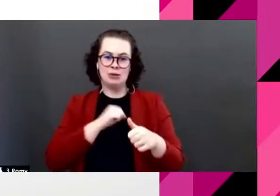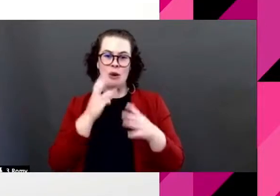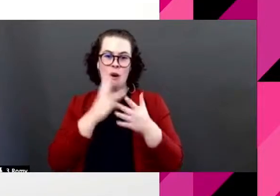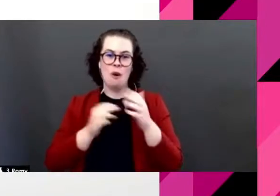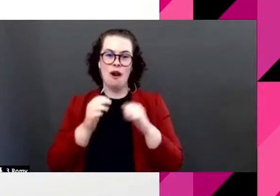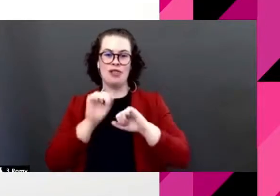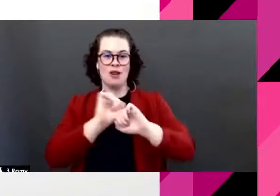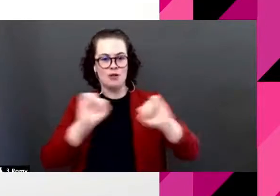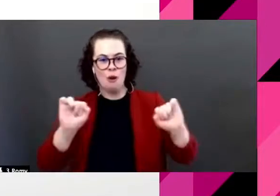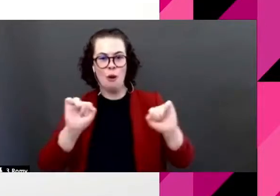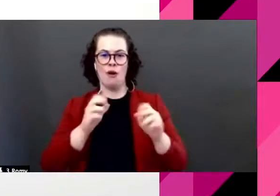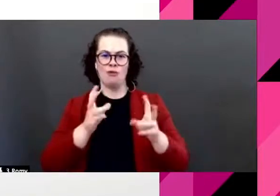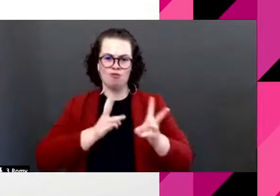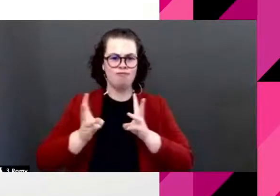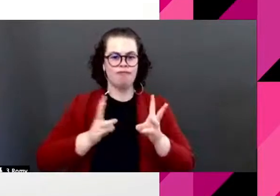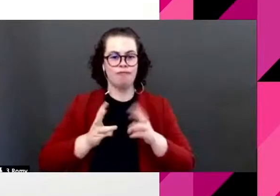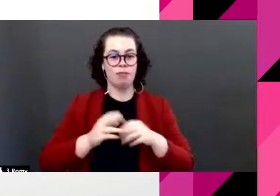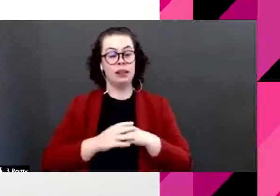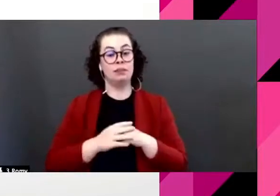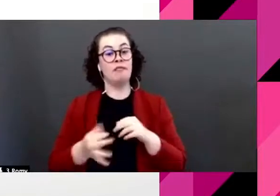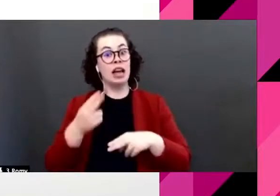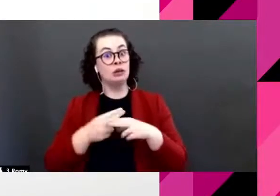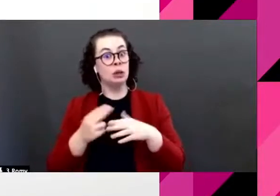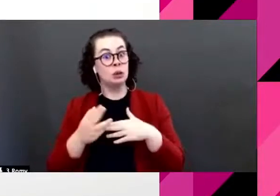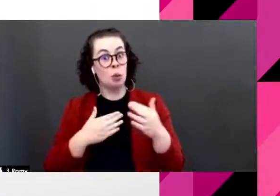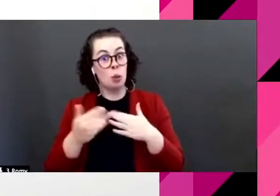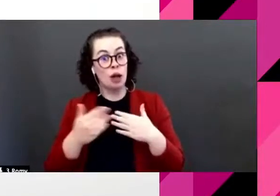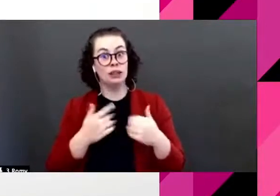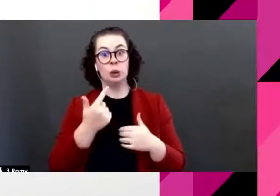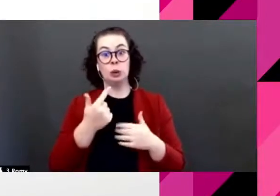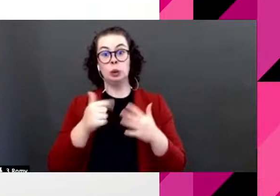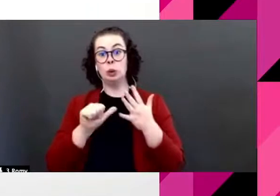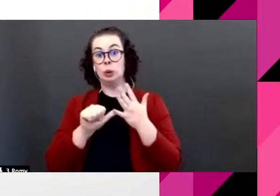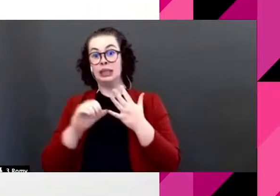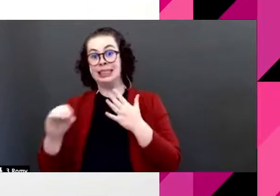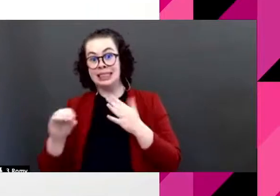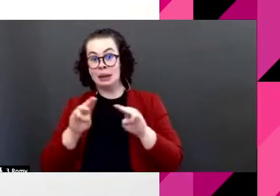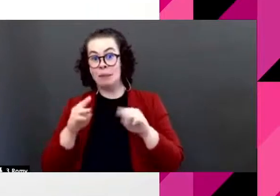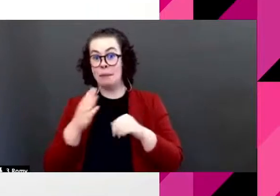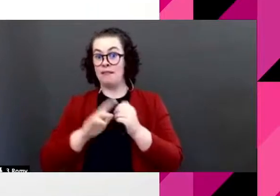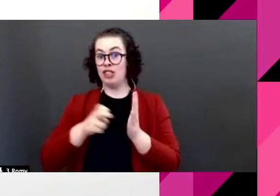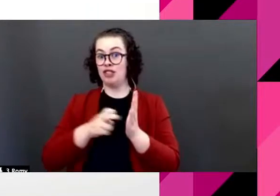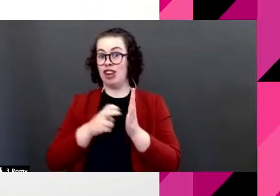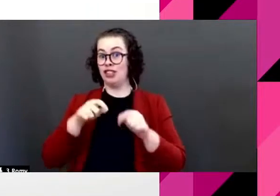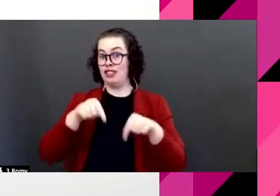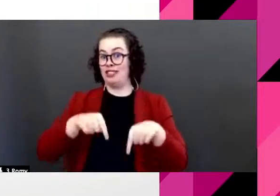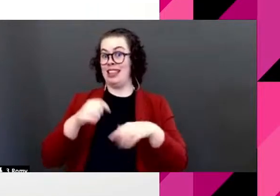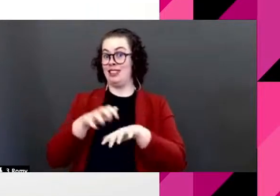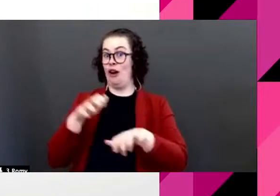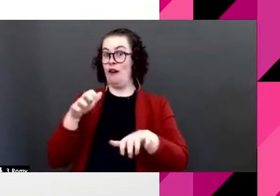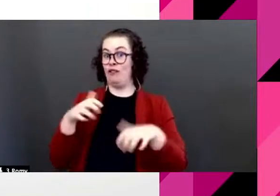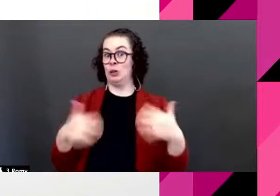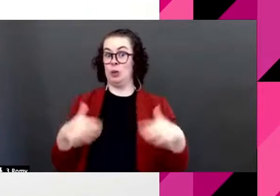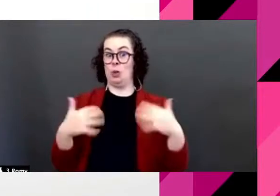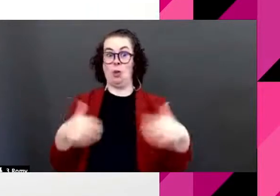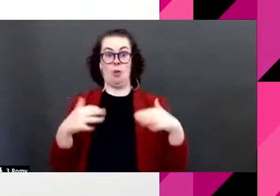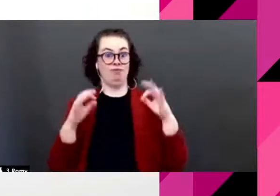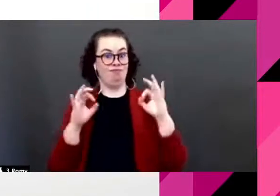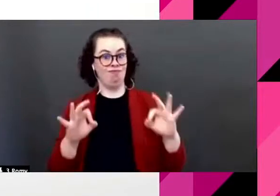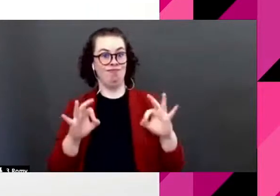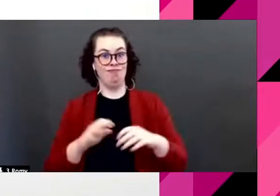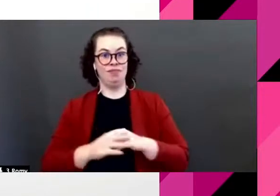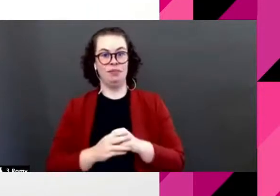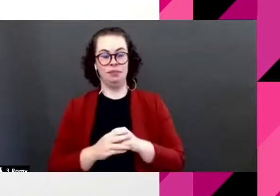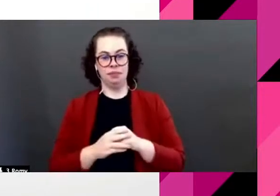latest knowledge is that about 260 people have registered for the conference. So that's truly wonderful. Finally,